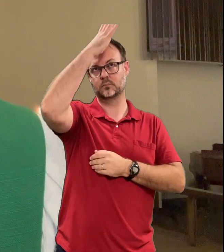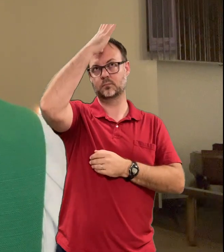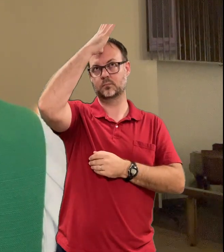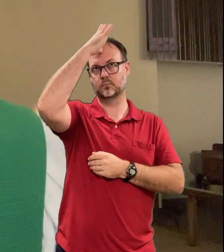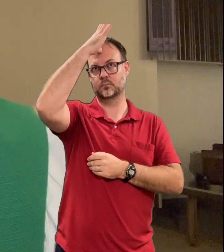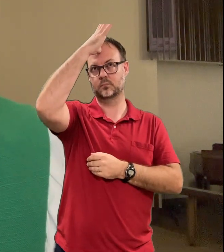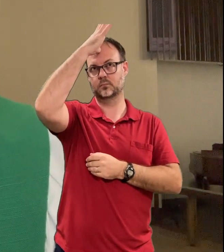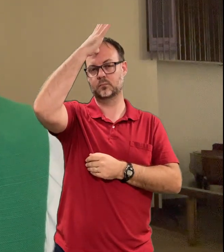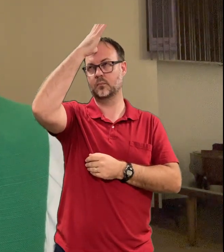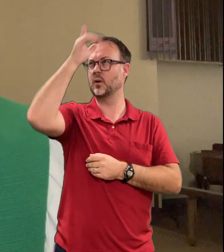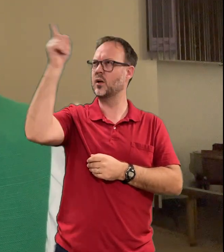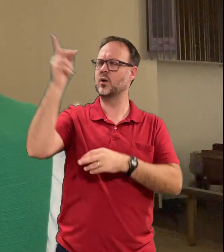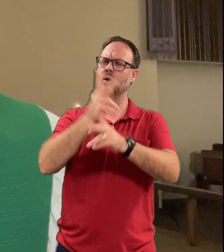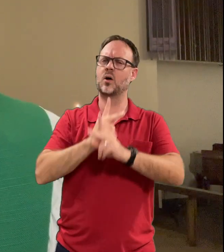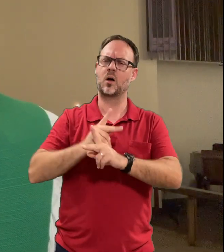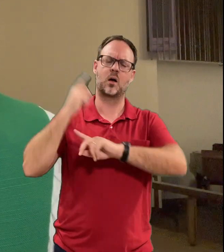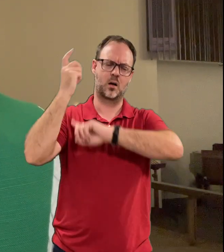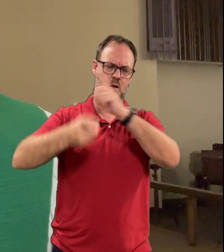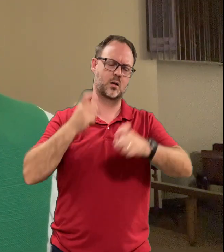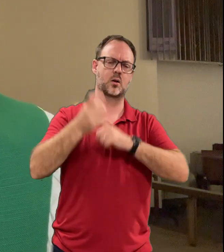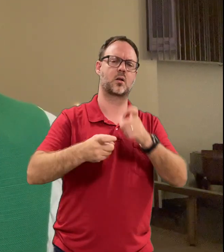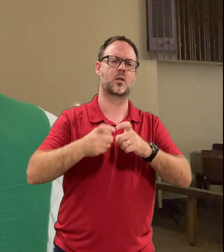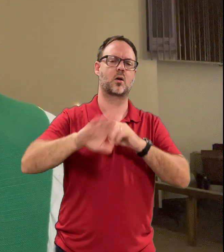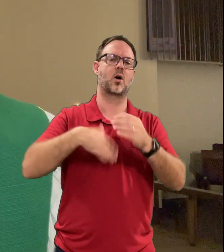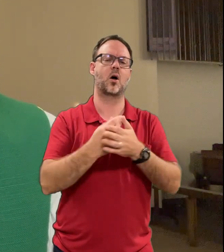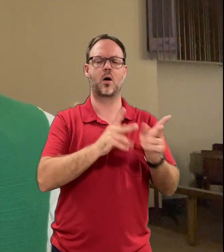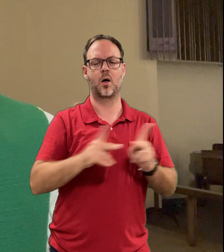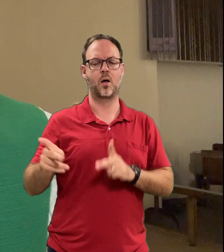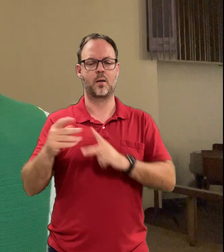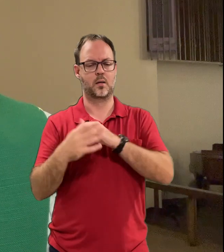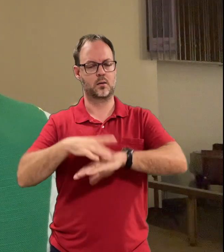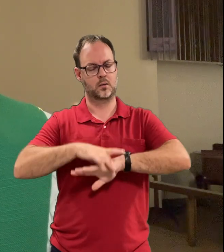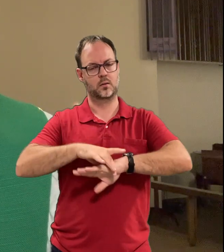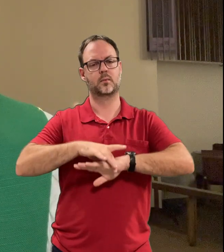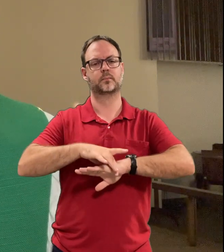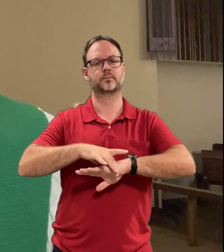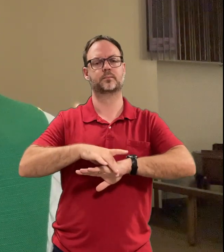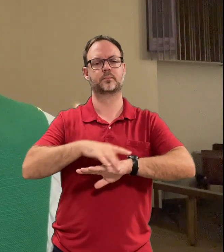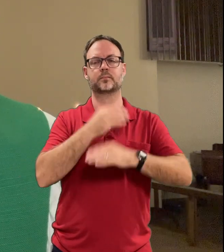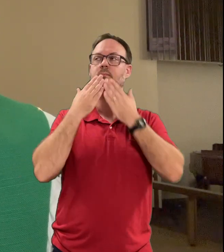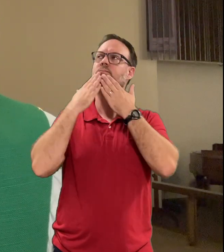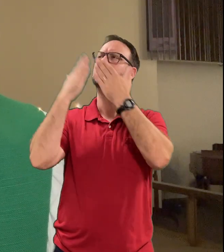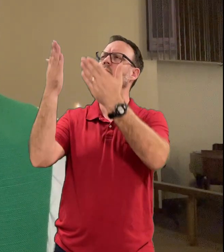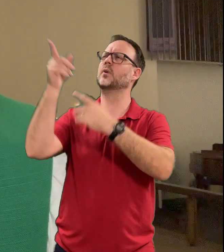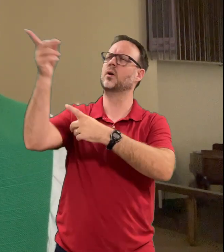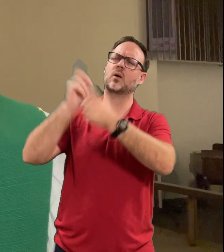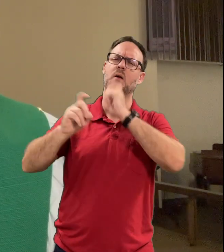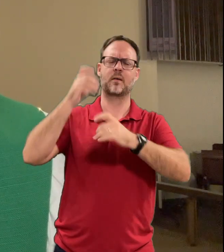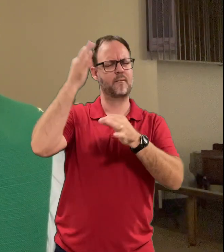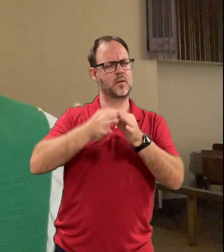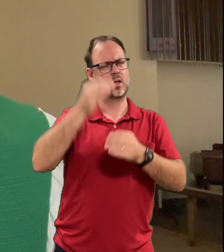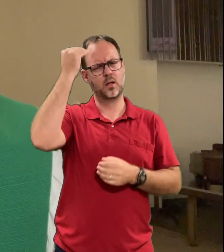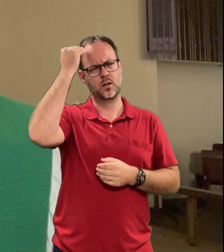God the Father, You are kind and generous to all the peoples of the earth. We thank You that